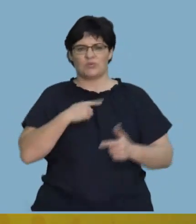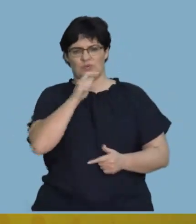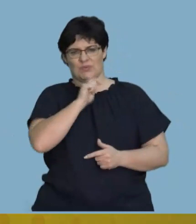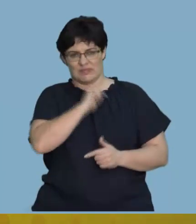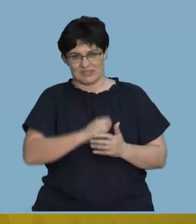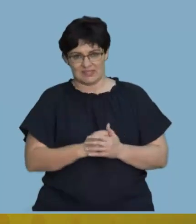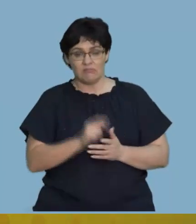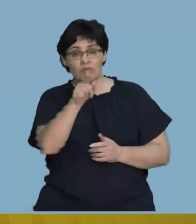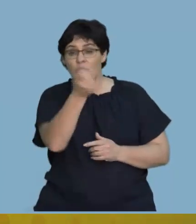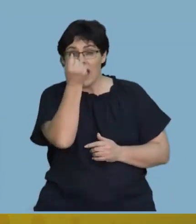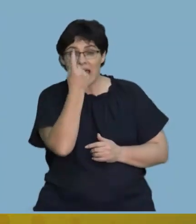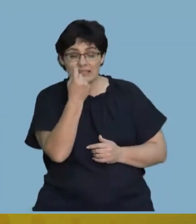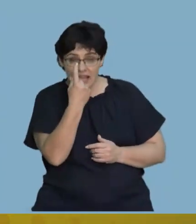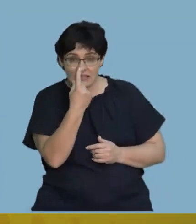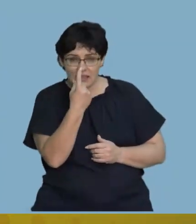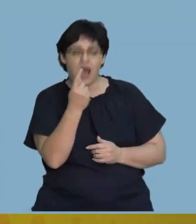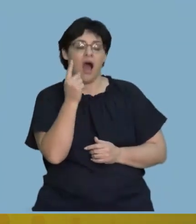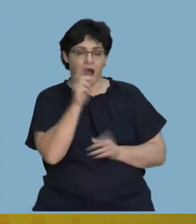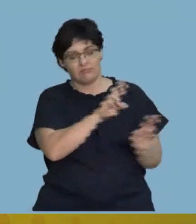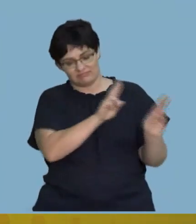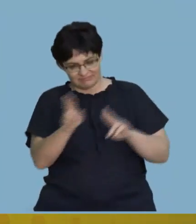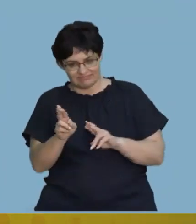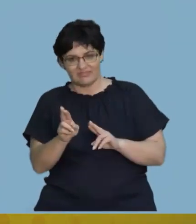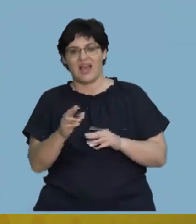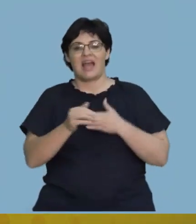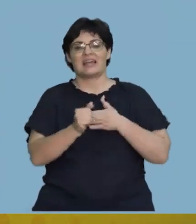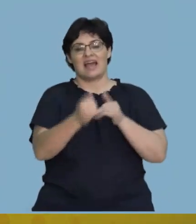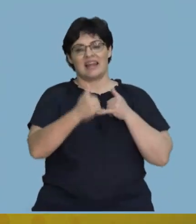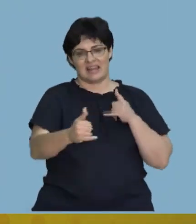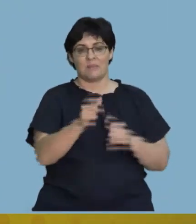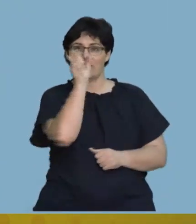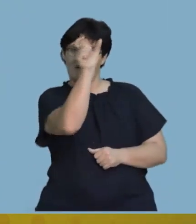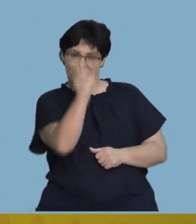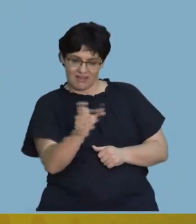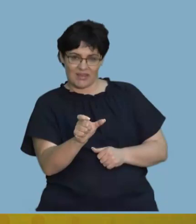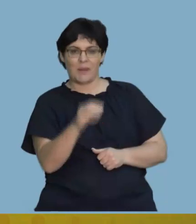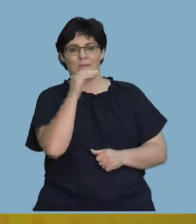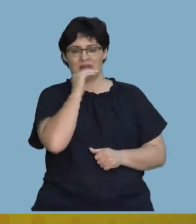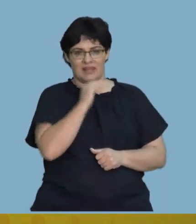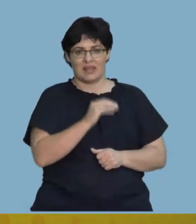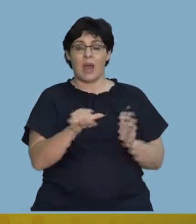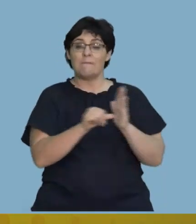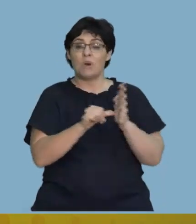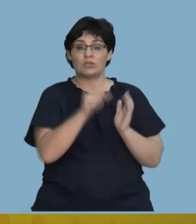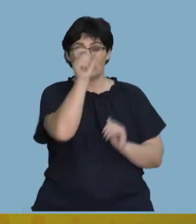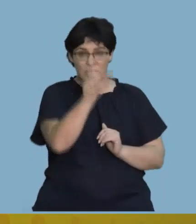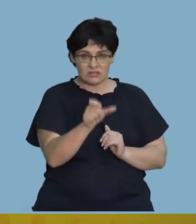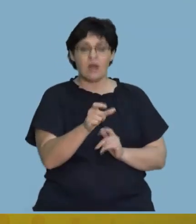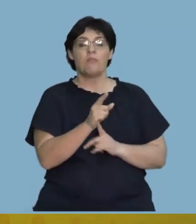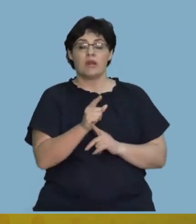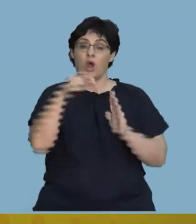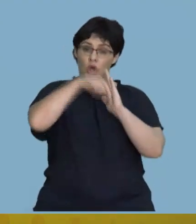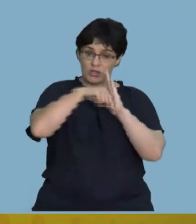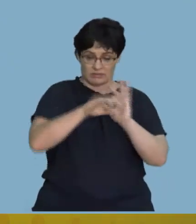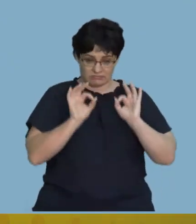understand that, remember, we must refer to the examination guidelines for the definitions. Keywords must be used in the correct context.